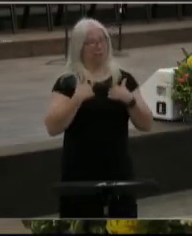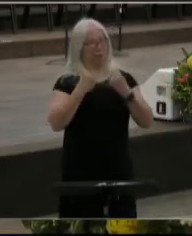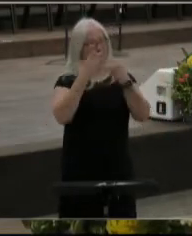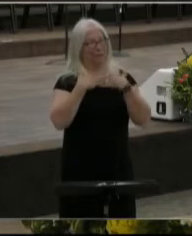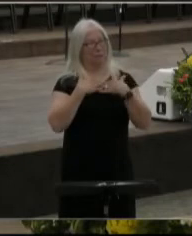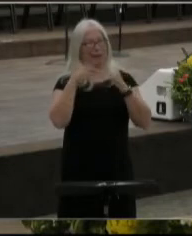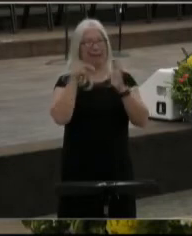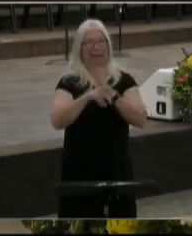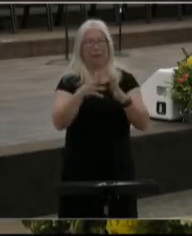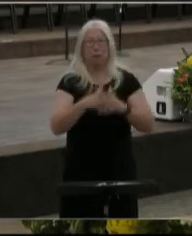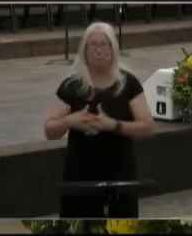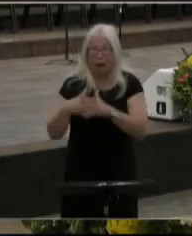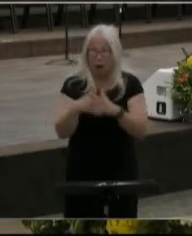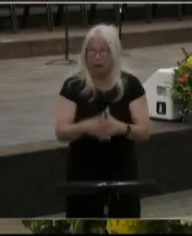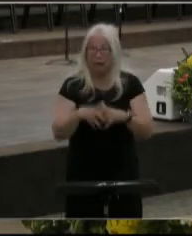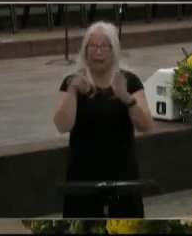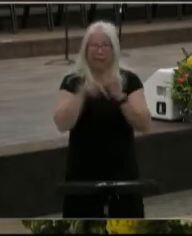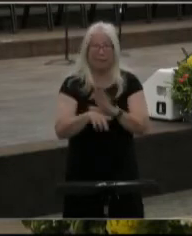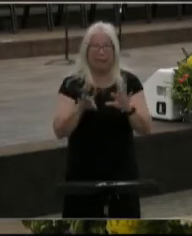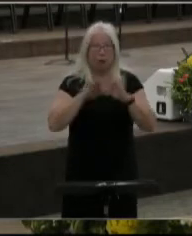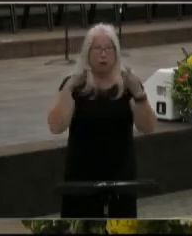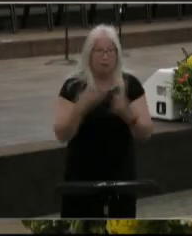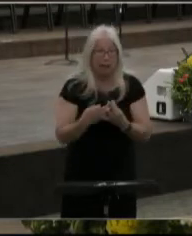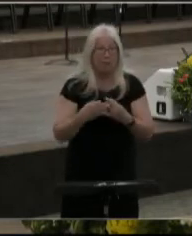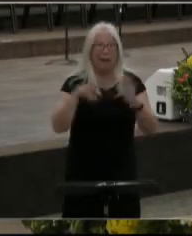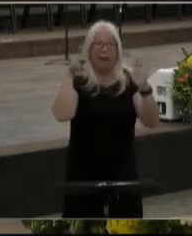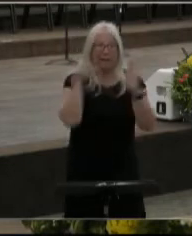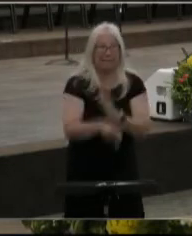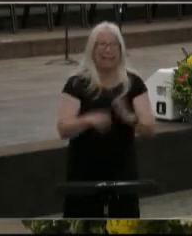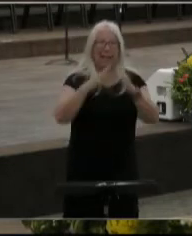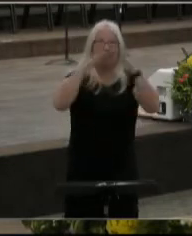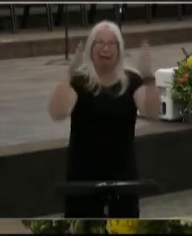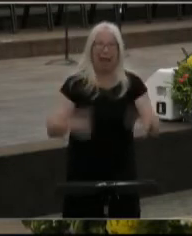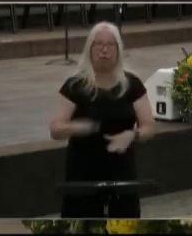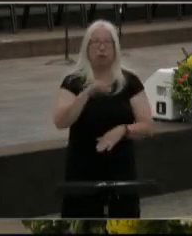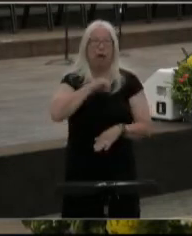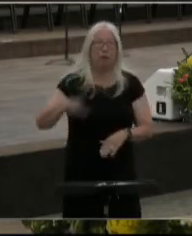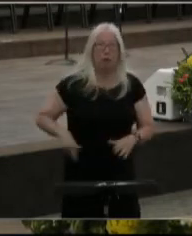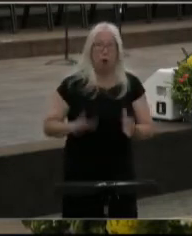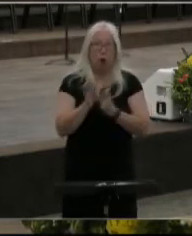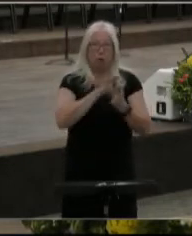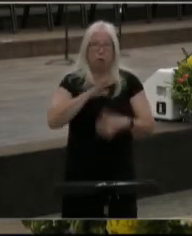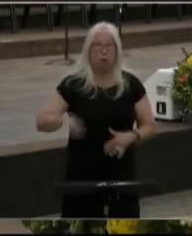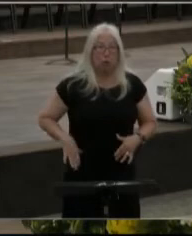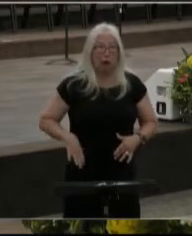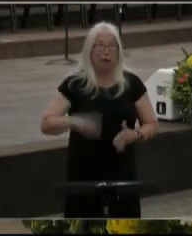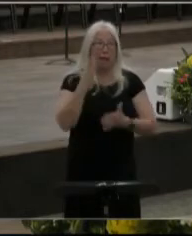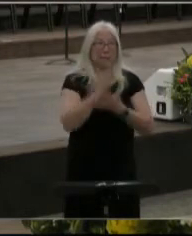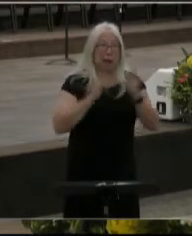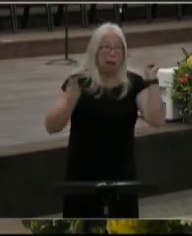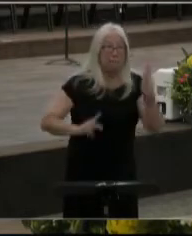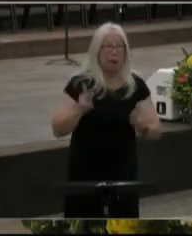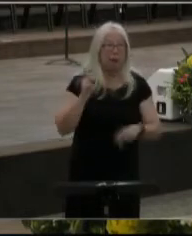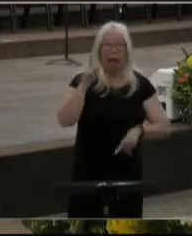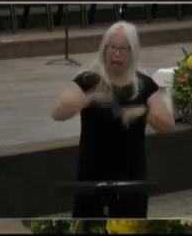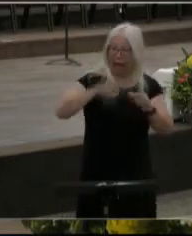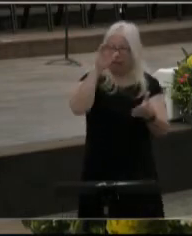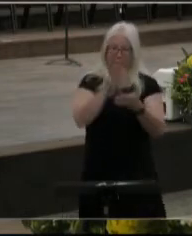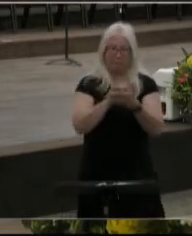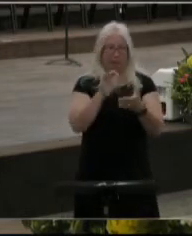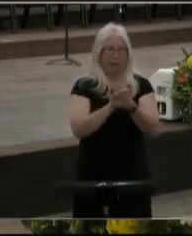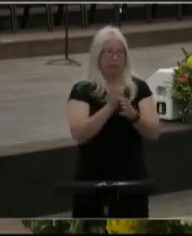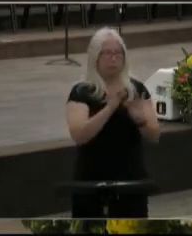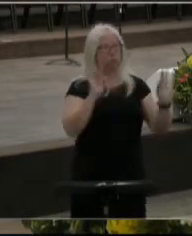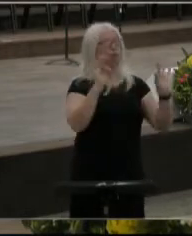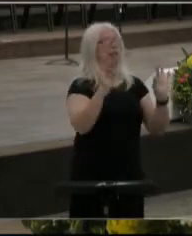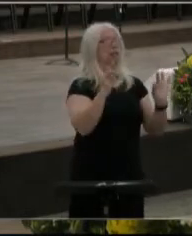it's killing America. It's killing our families. And it's killing the house of the Lord Jesus Christ. Some folks are like, I can't believe these